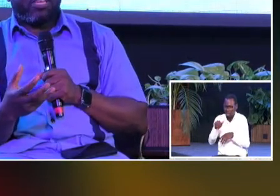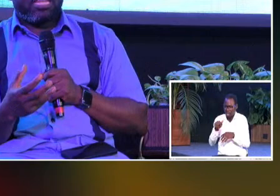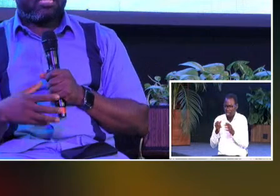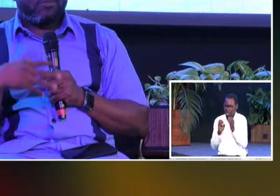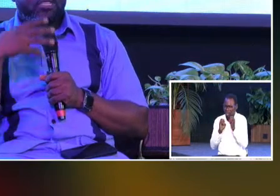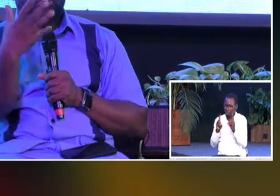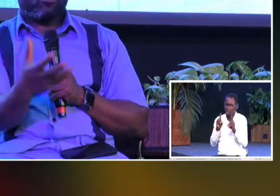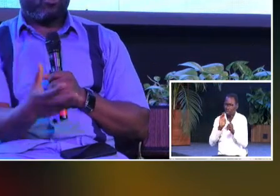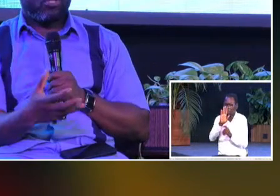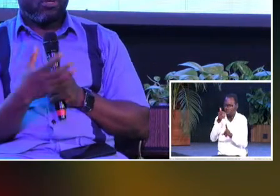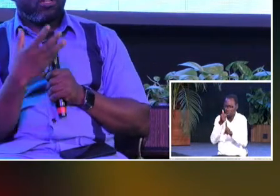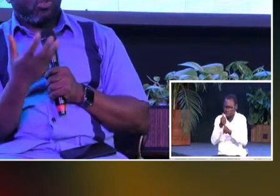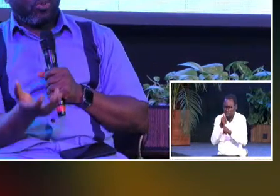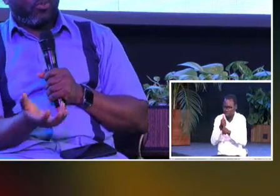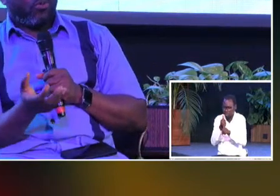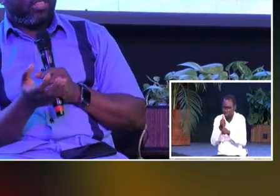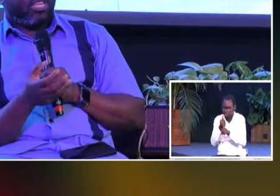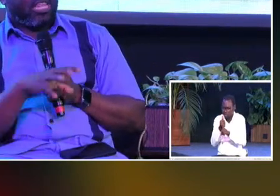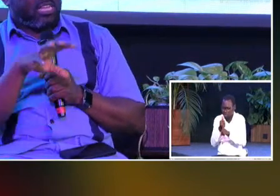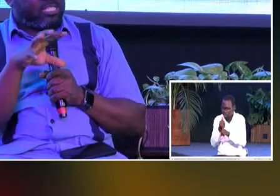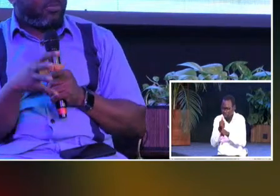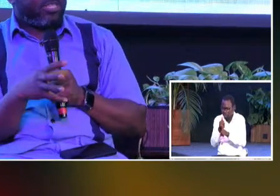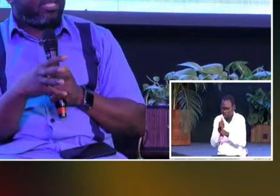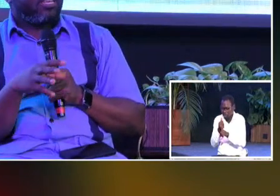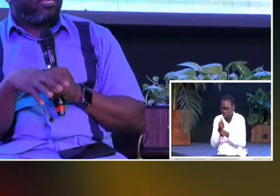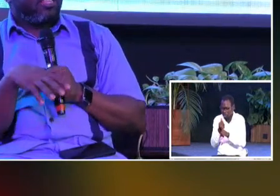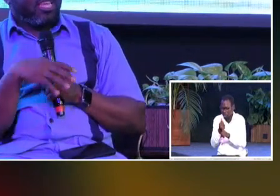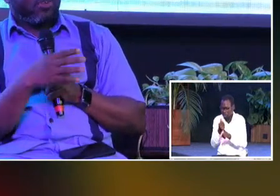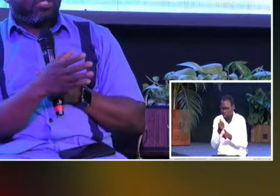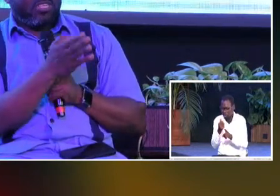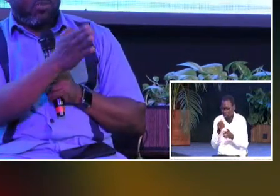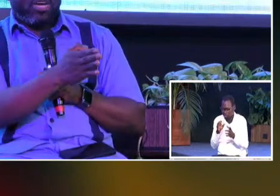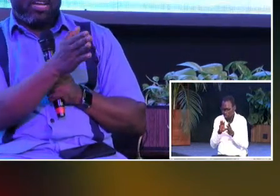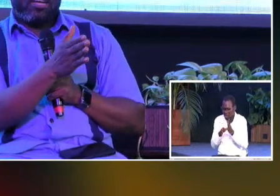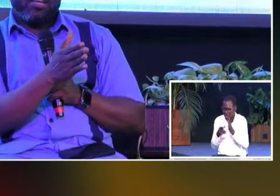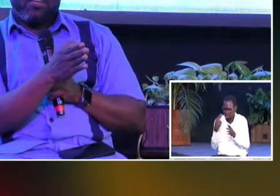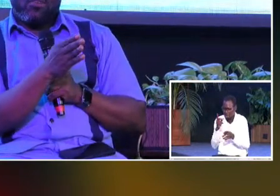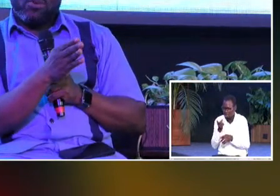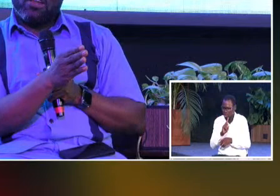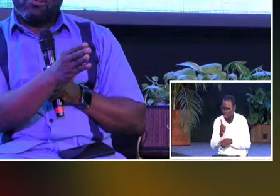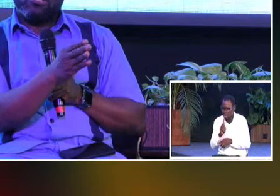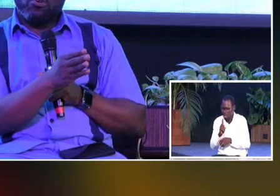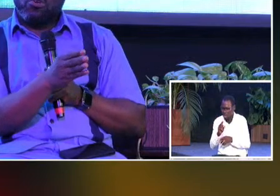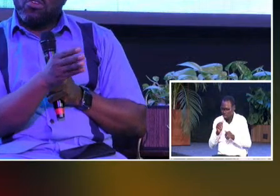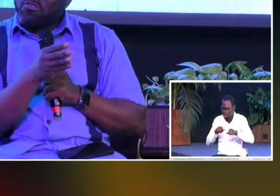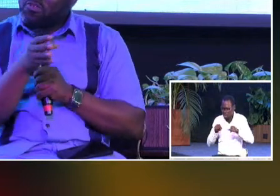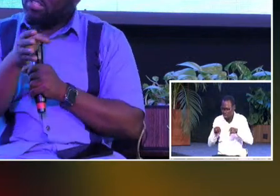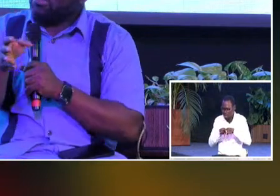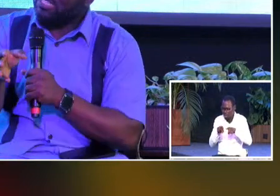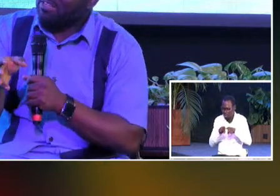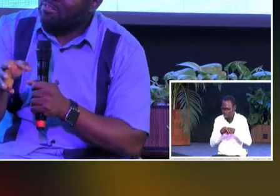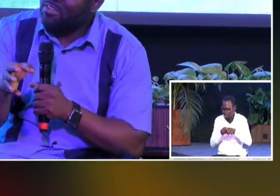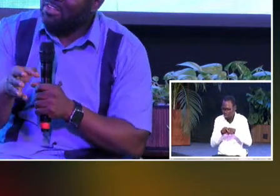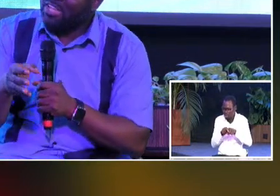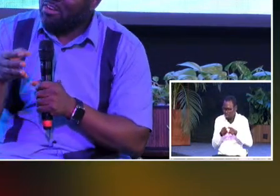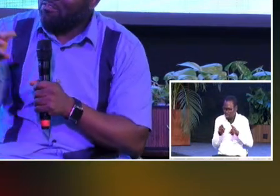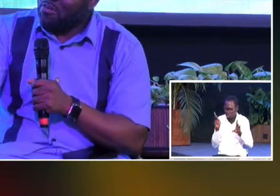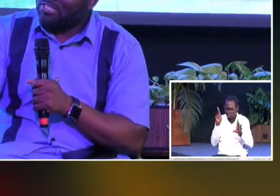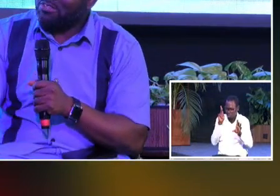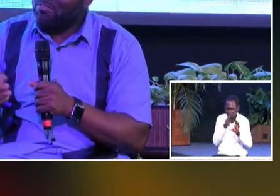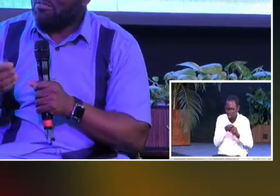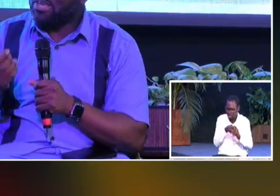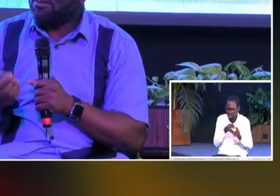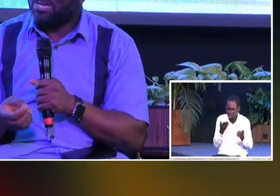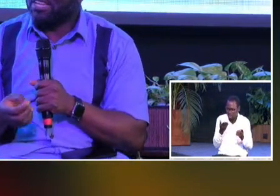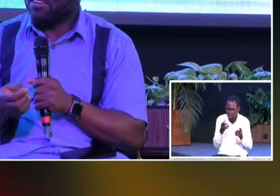yourself within that space. Talk to people within that space. Then you see where you can also fit yourself. And of